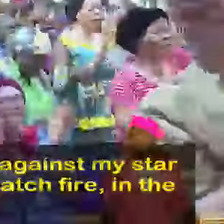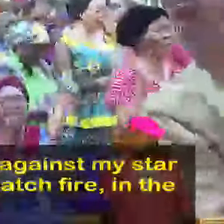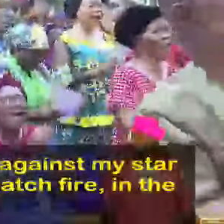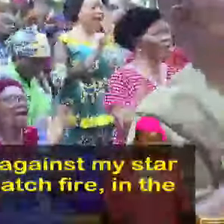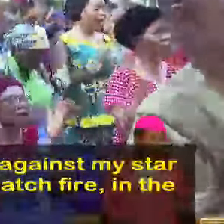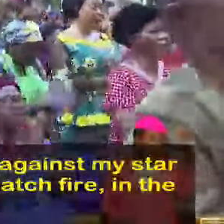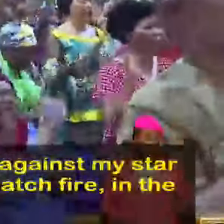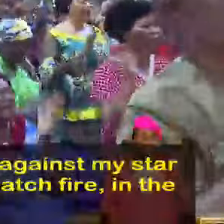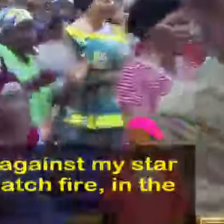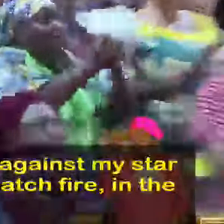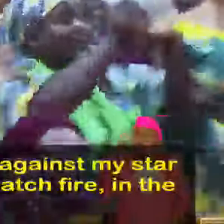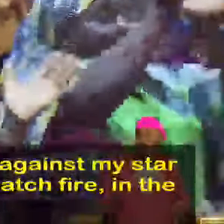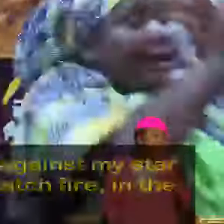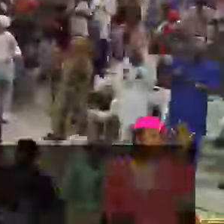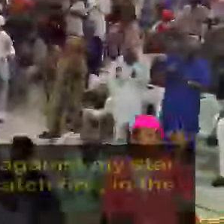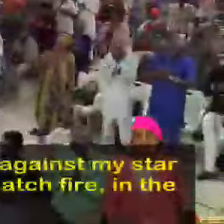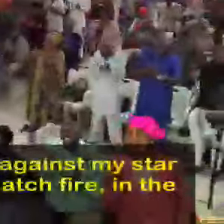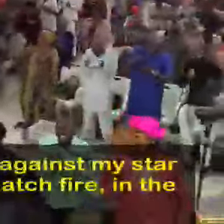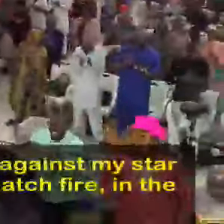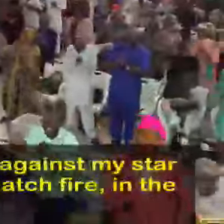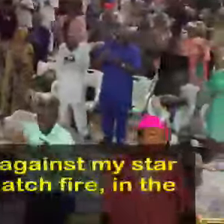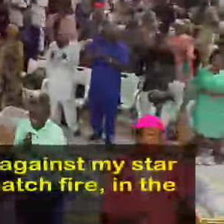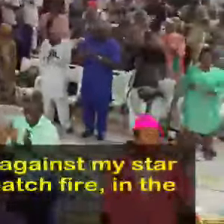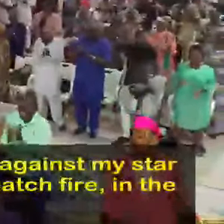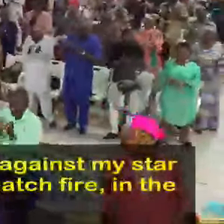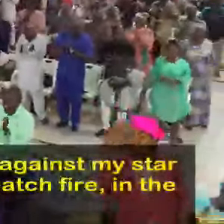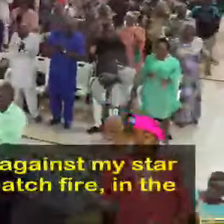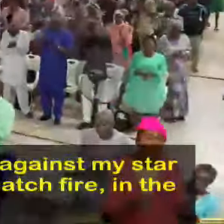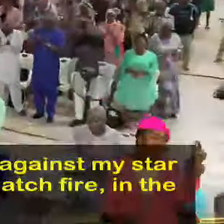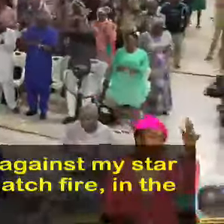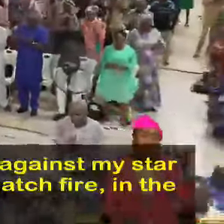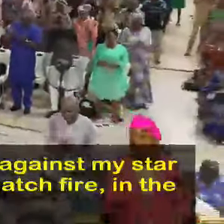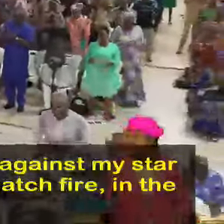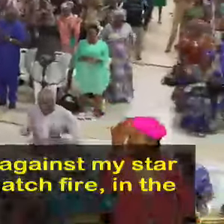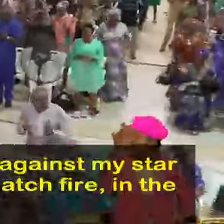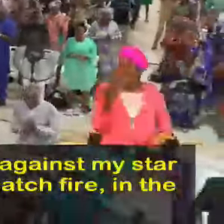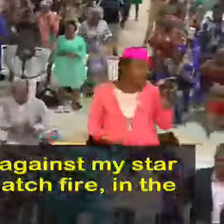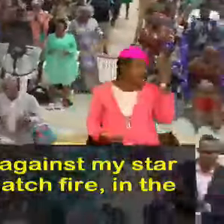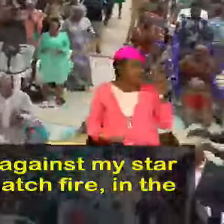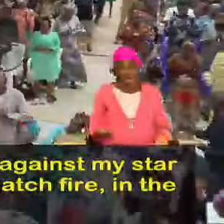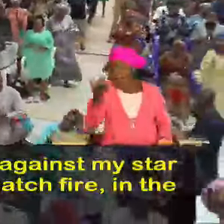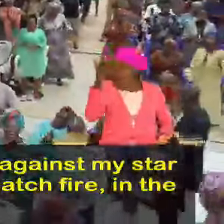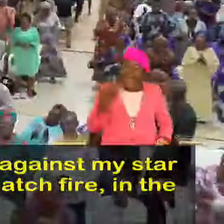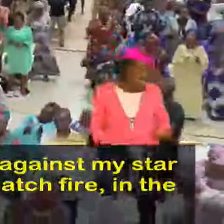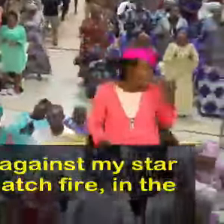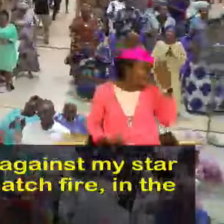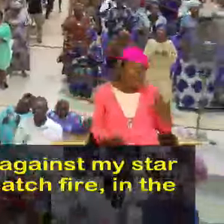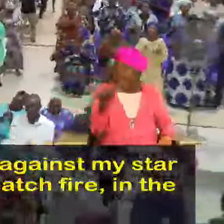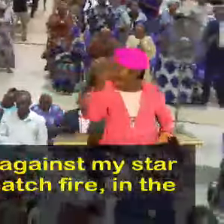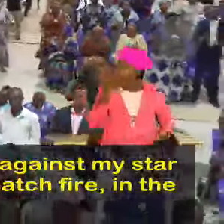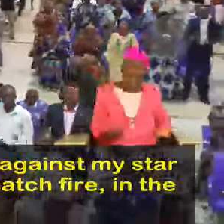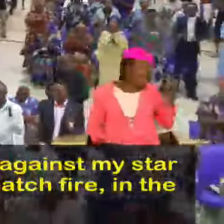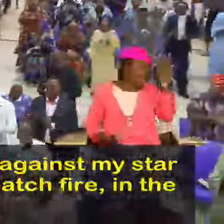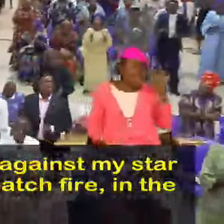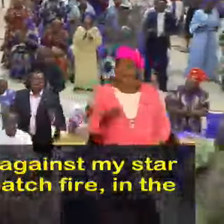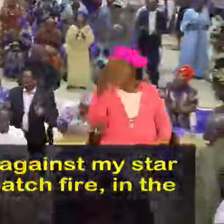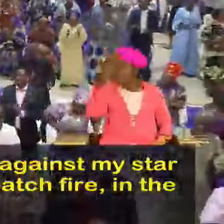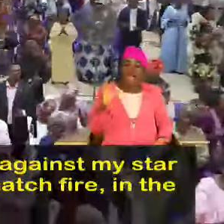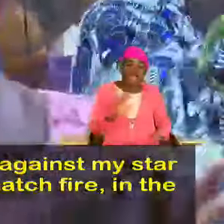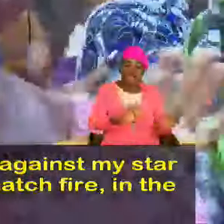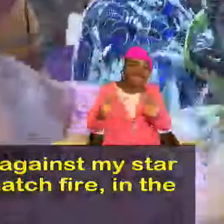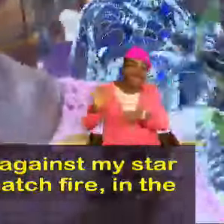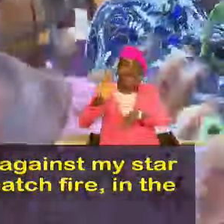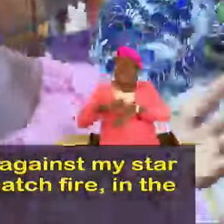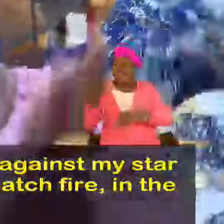judgment given against your star giving against your glory set it a blaz set it a blaz set it a